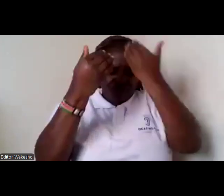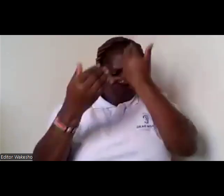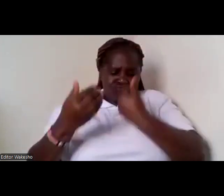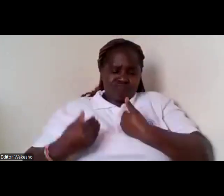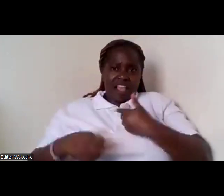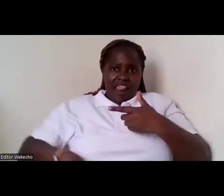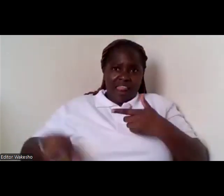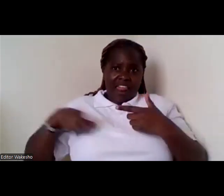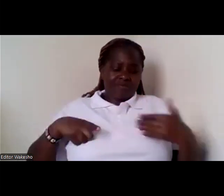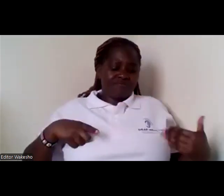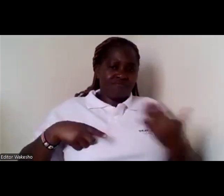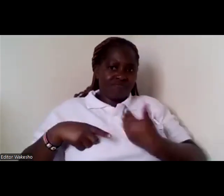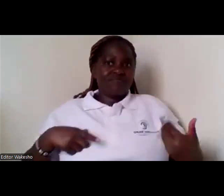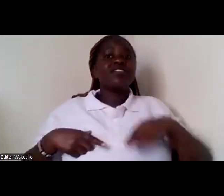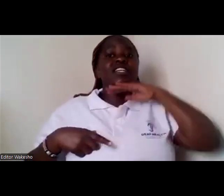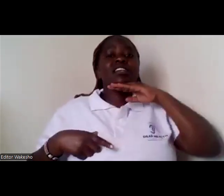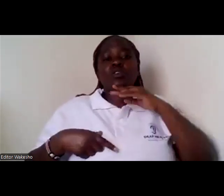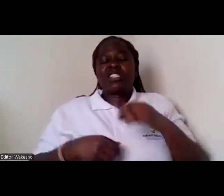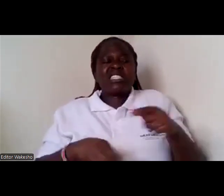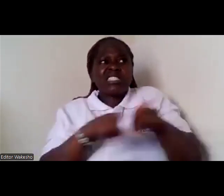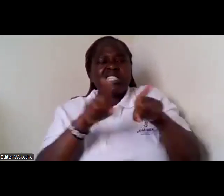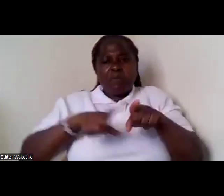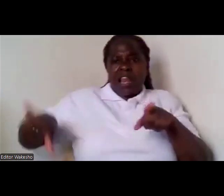high blood pressure, issues with their liver,